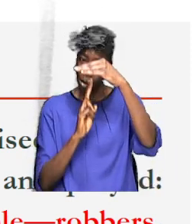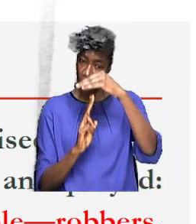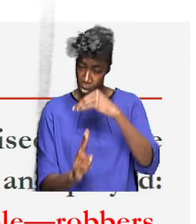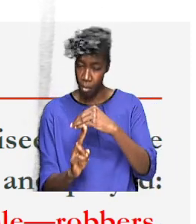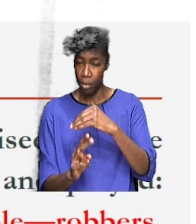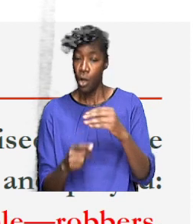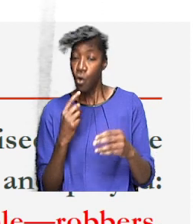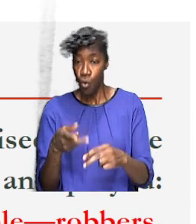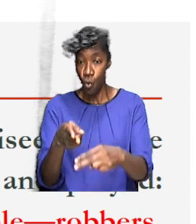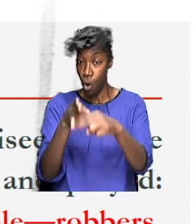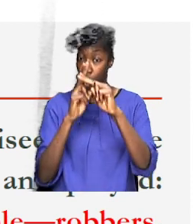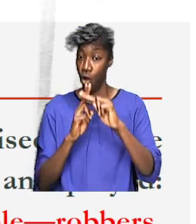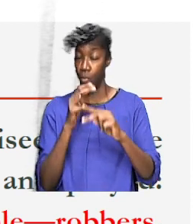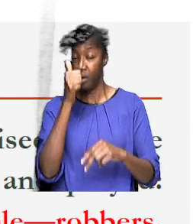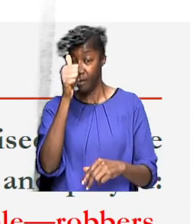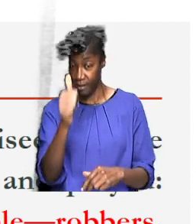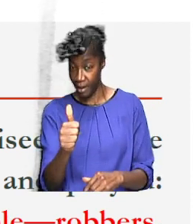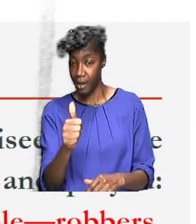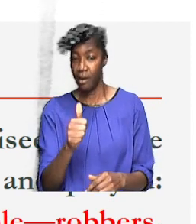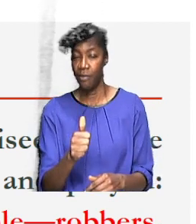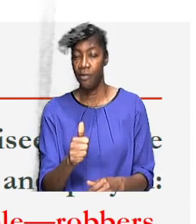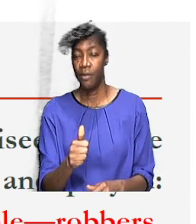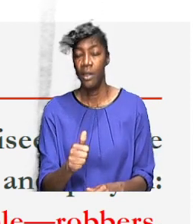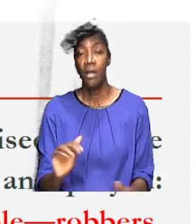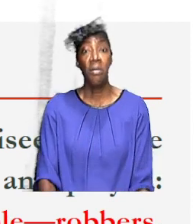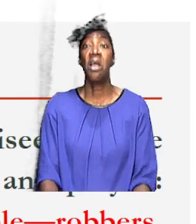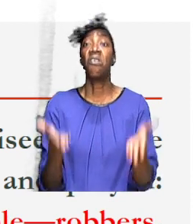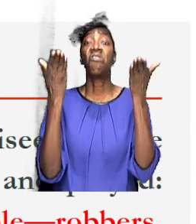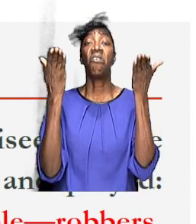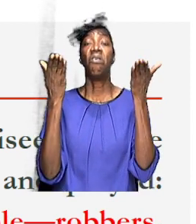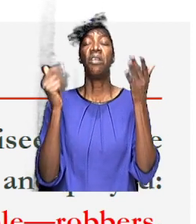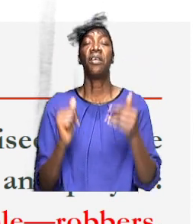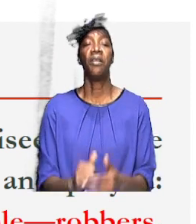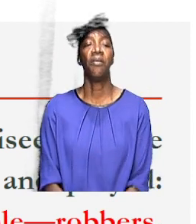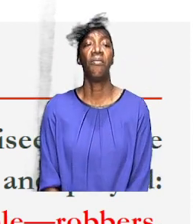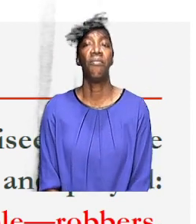those who humble themselves shall be exalted.